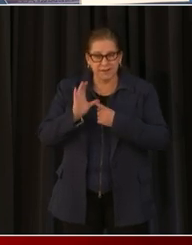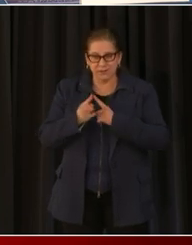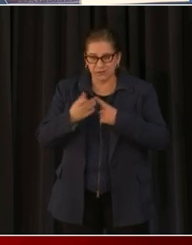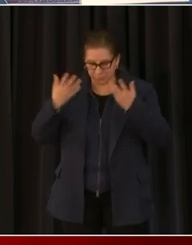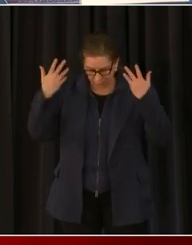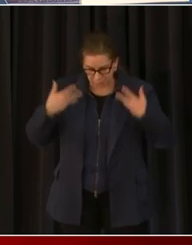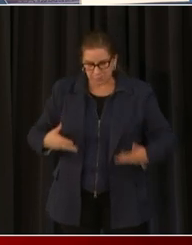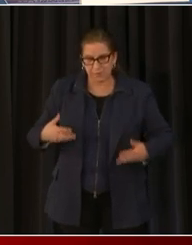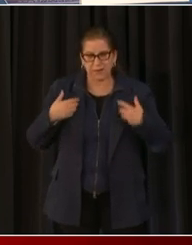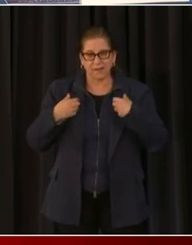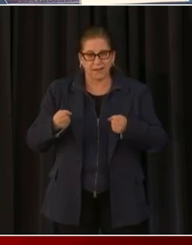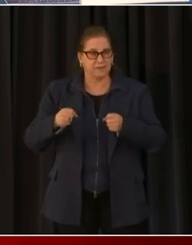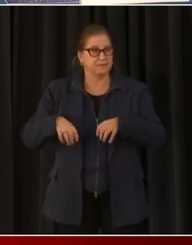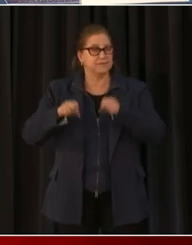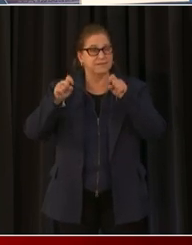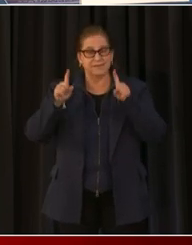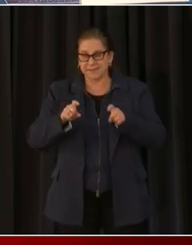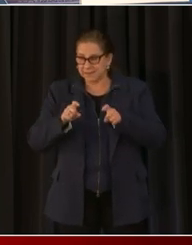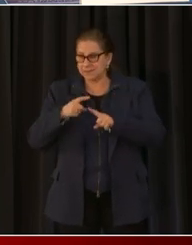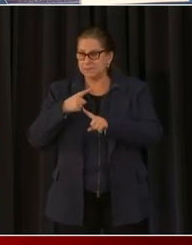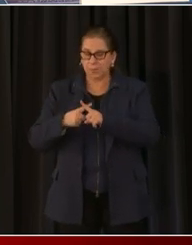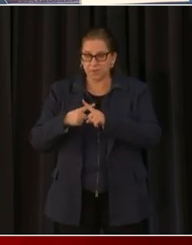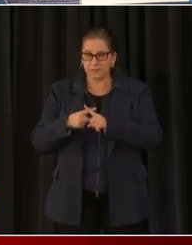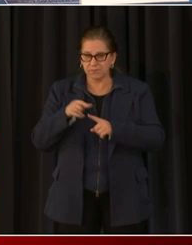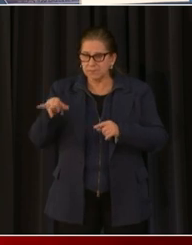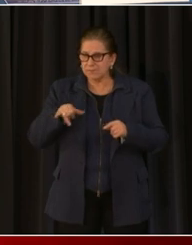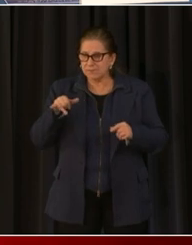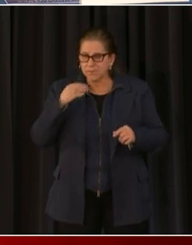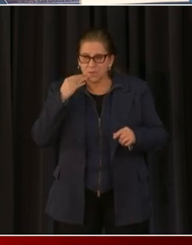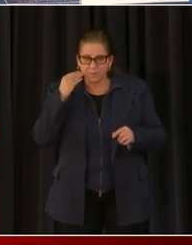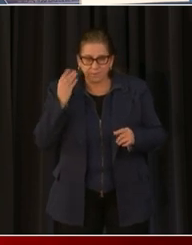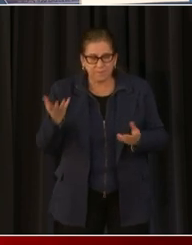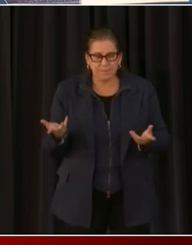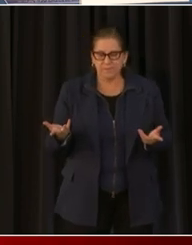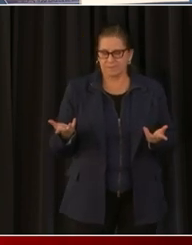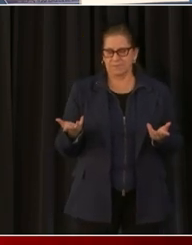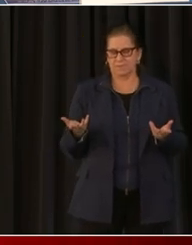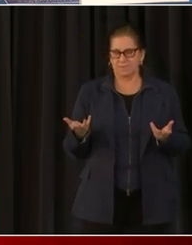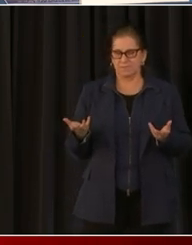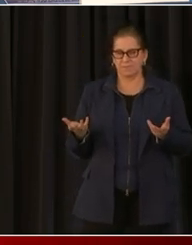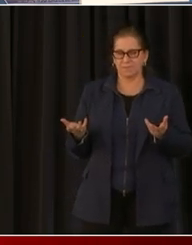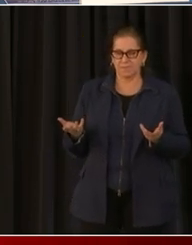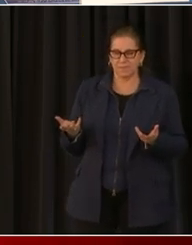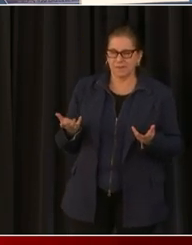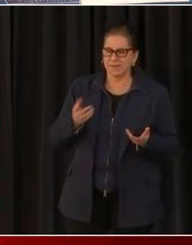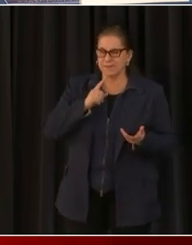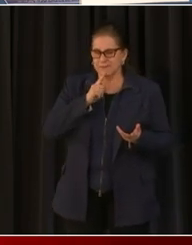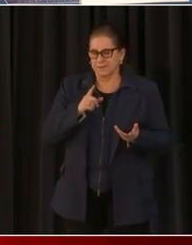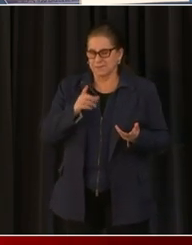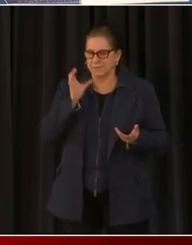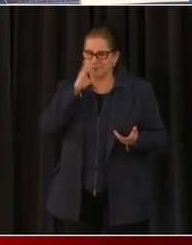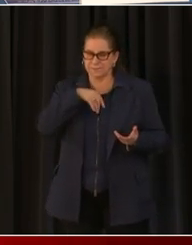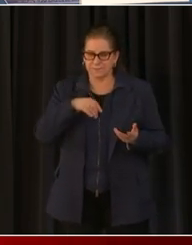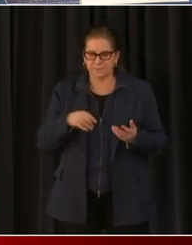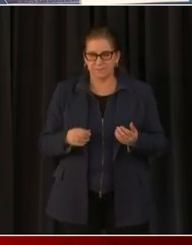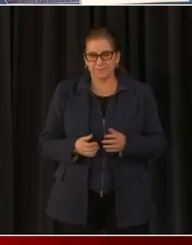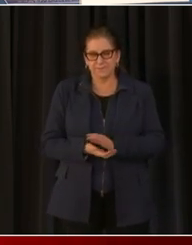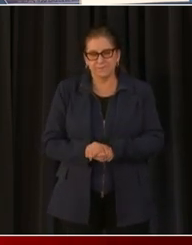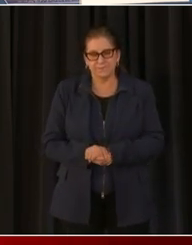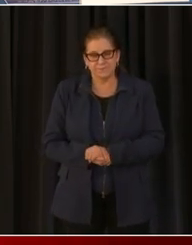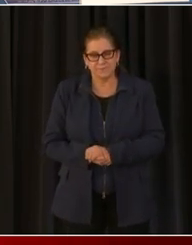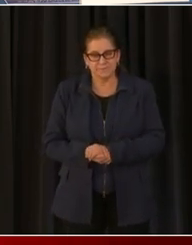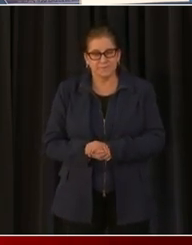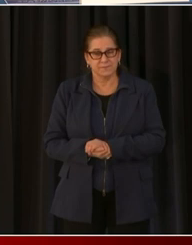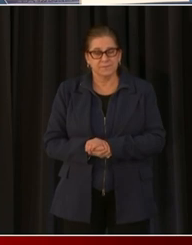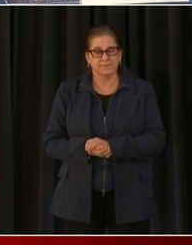environments. So we want to make sure that the amount of testing that is available in the district, people still take advantage of it, that you're in touch with your healthcare